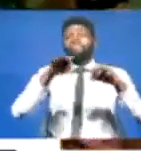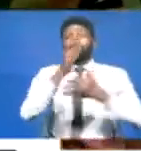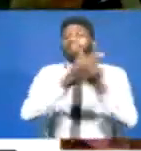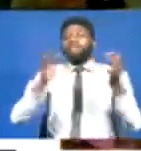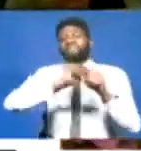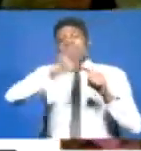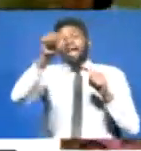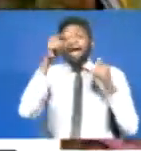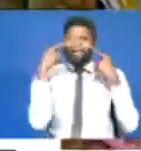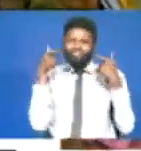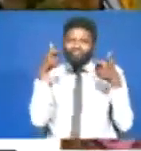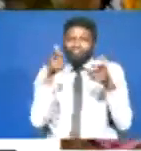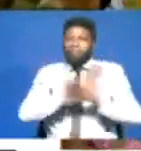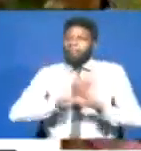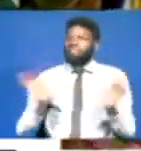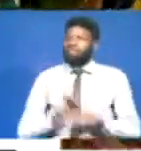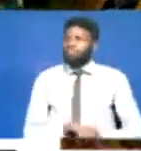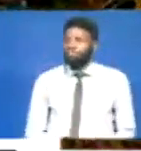distance.